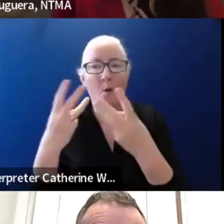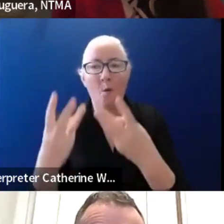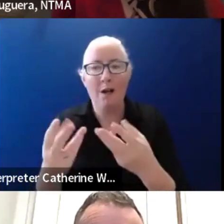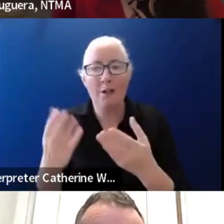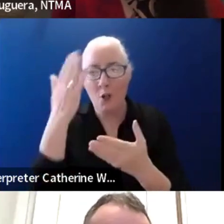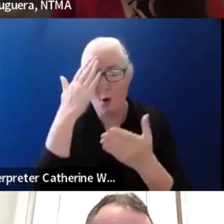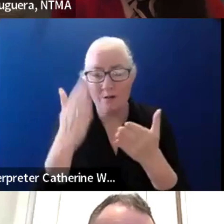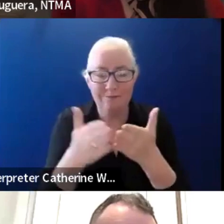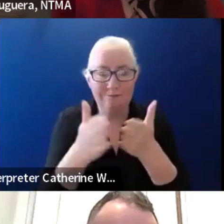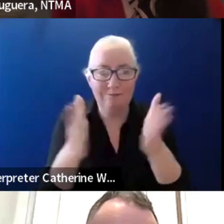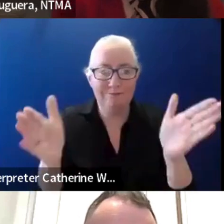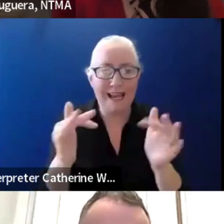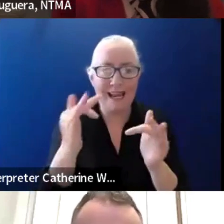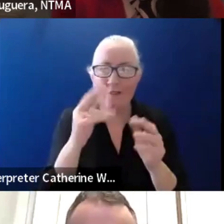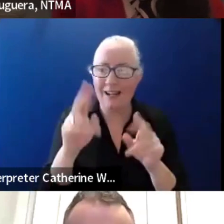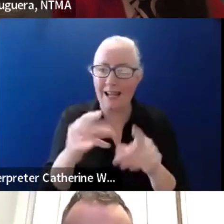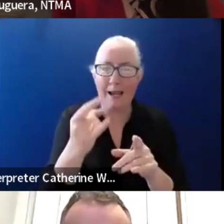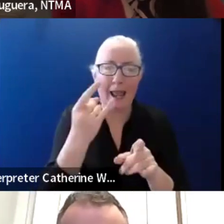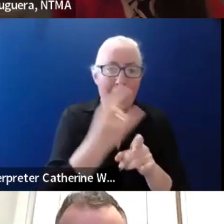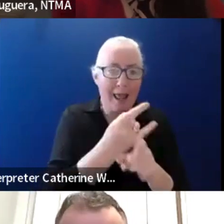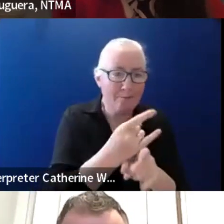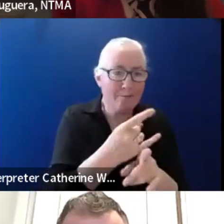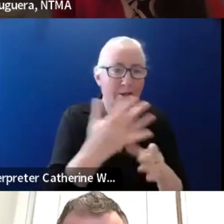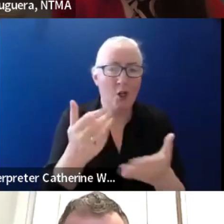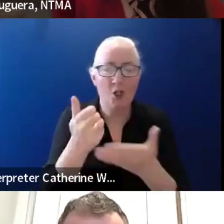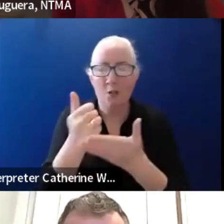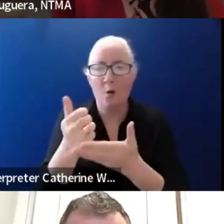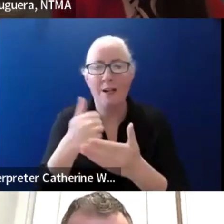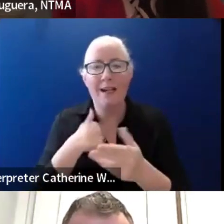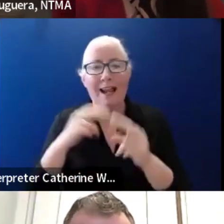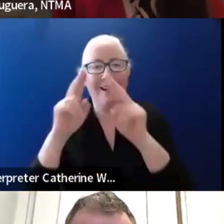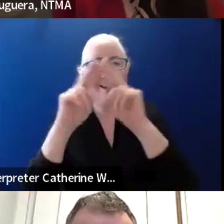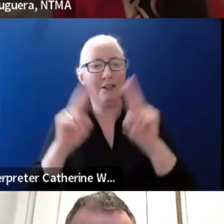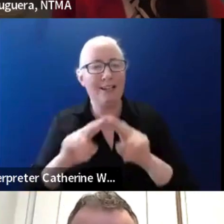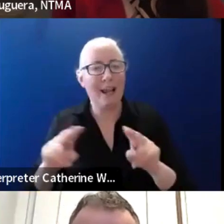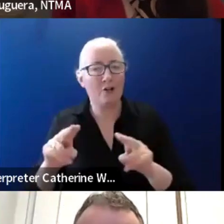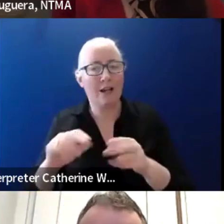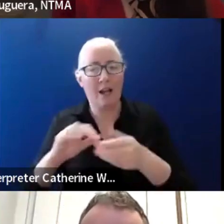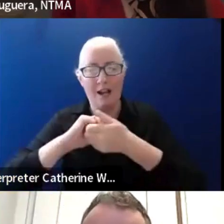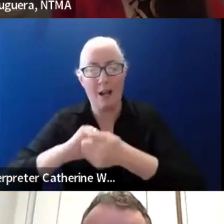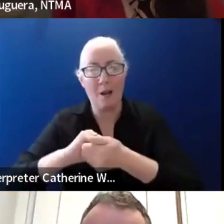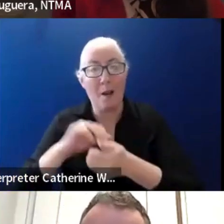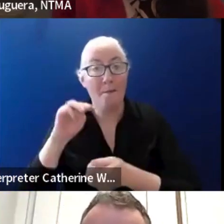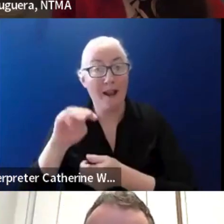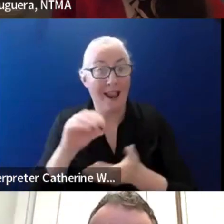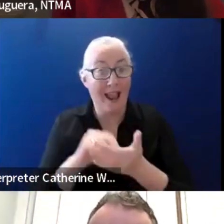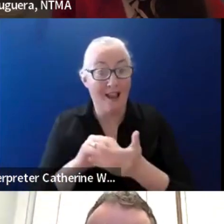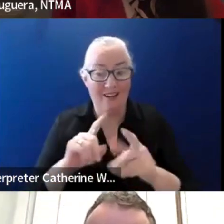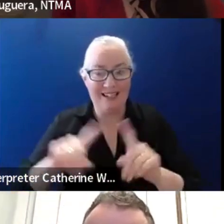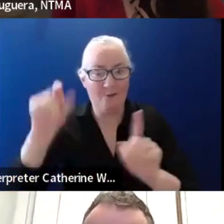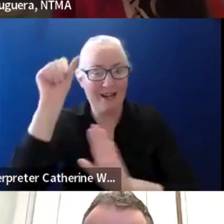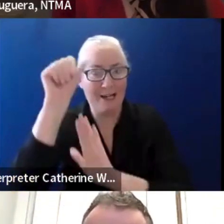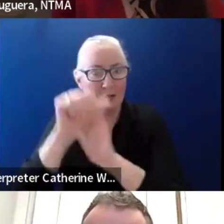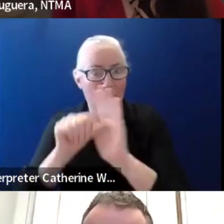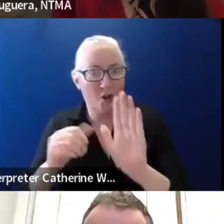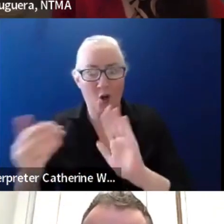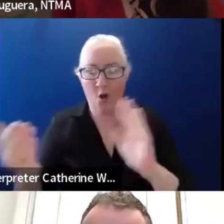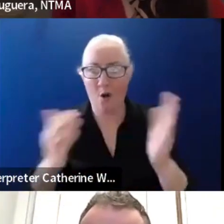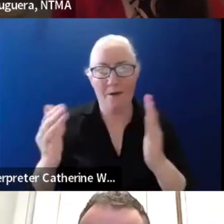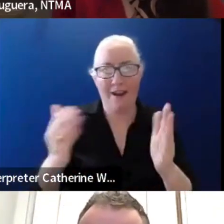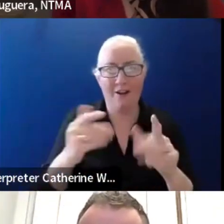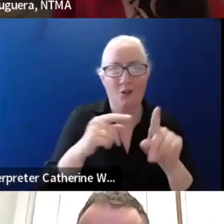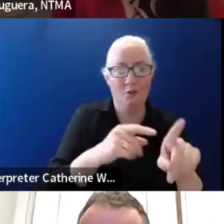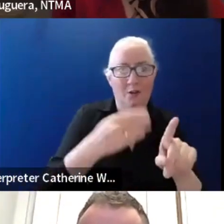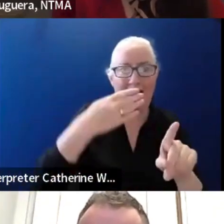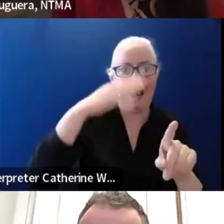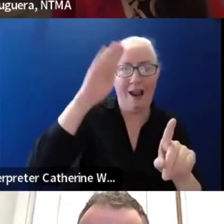know if we can help and support our international colleagues who may have a different experience to what an Irish colleague will have,